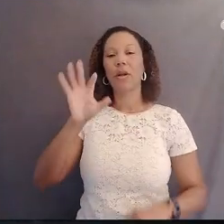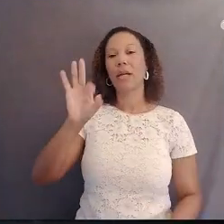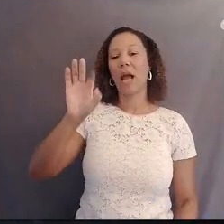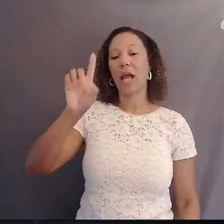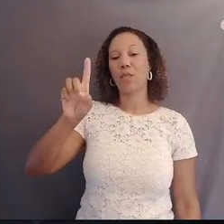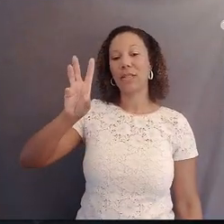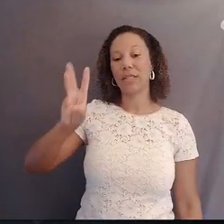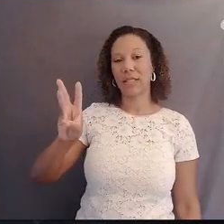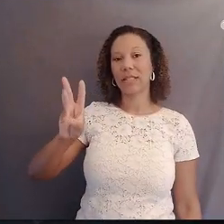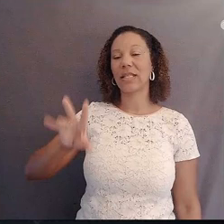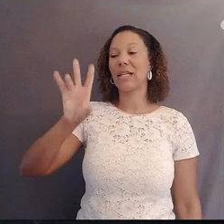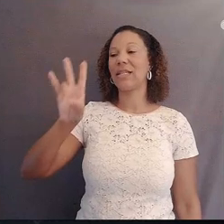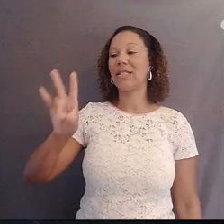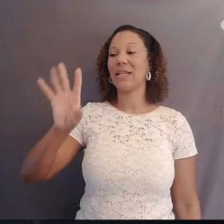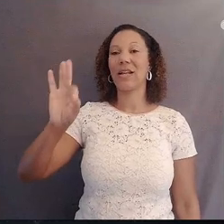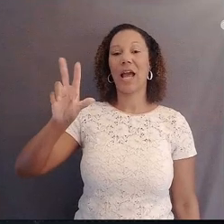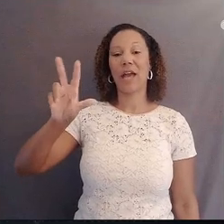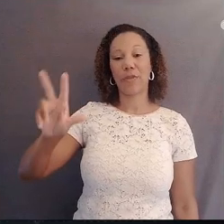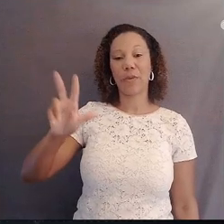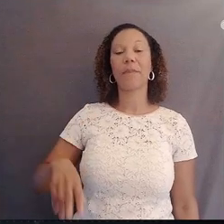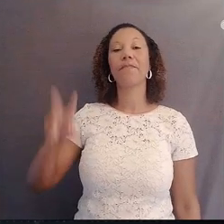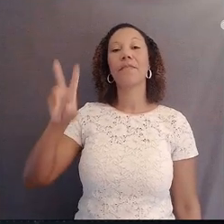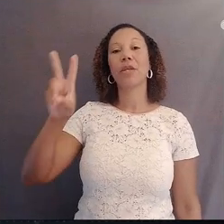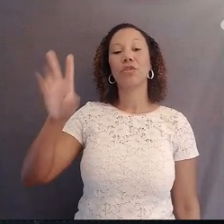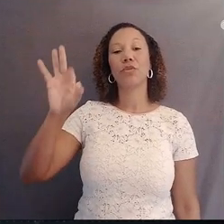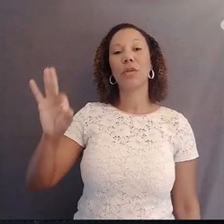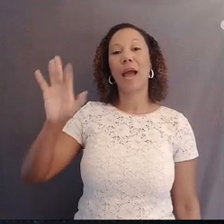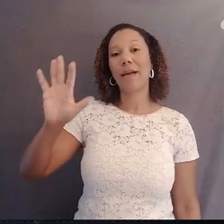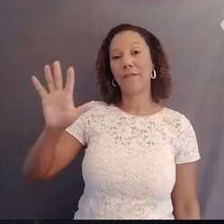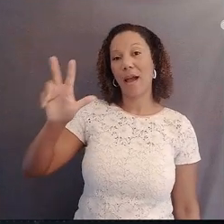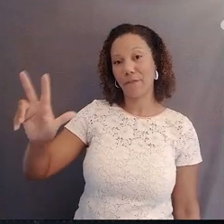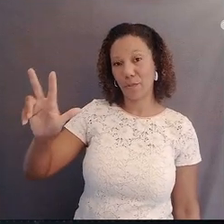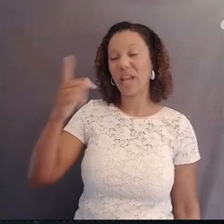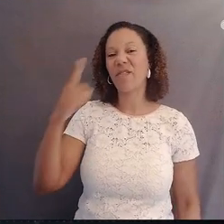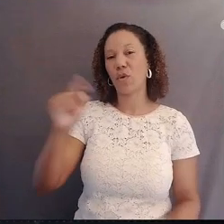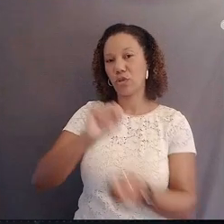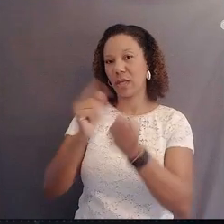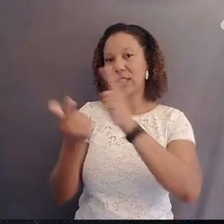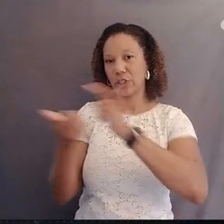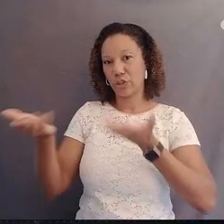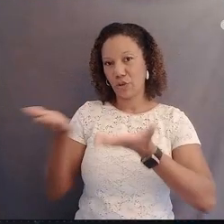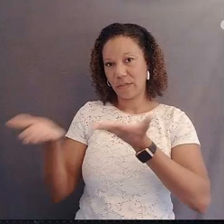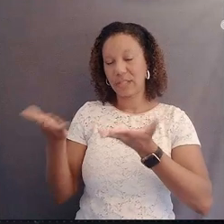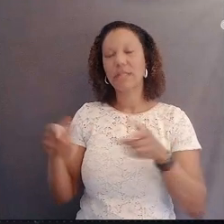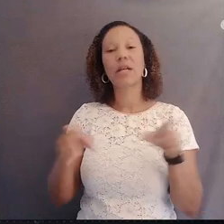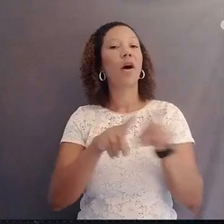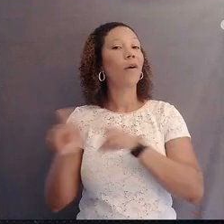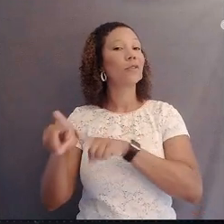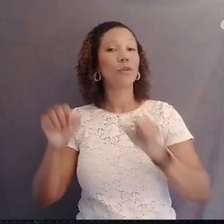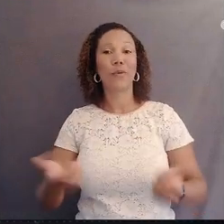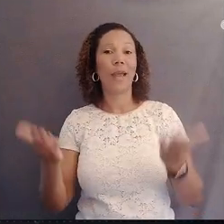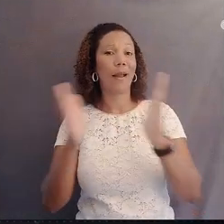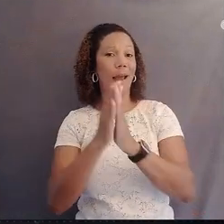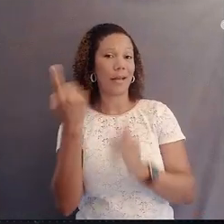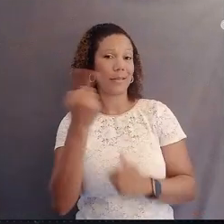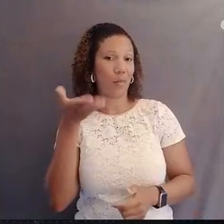916-793-2953, in case they need translation assistance. And also with these particular surveys, you can talk to someone, and if you're